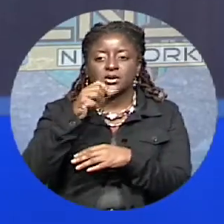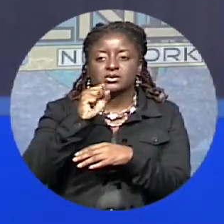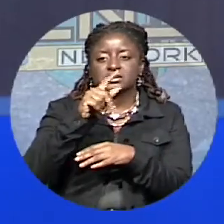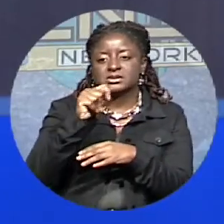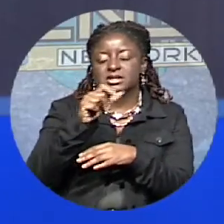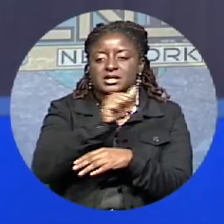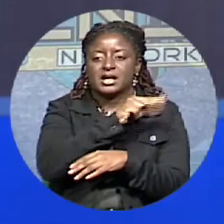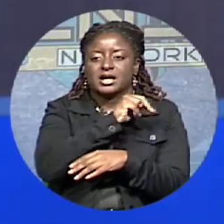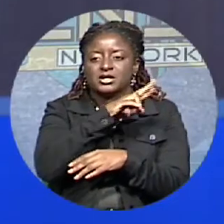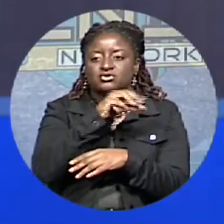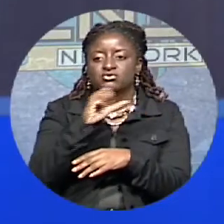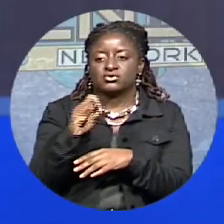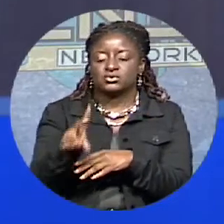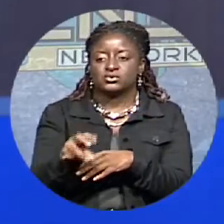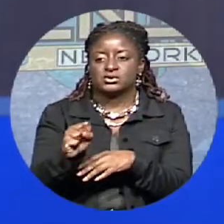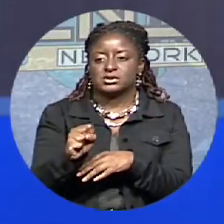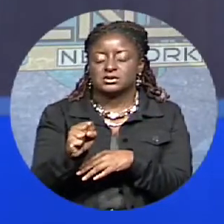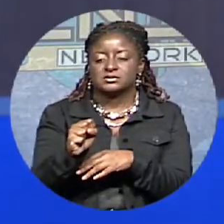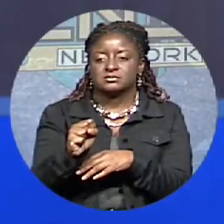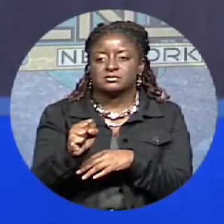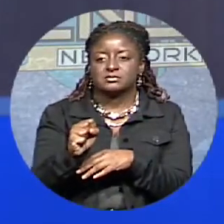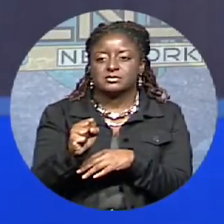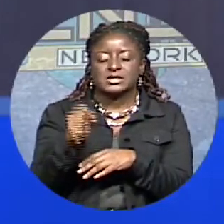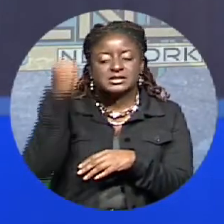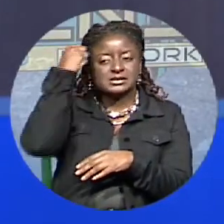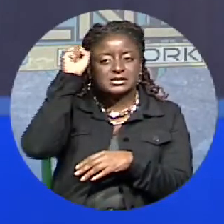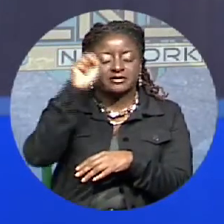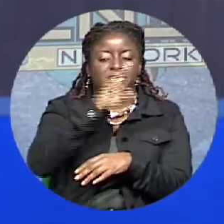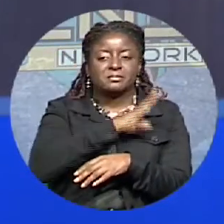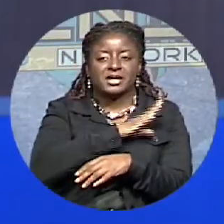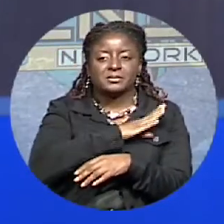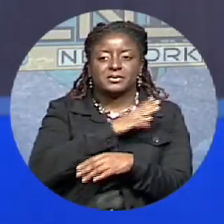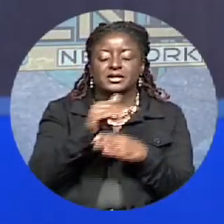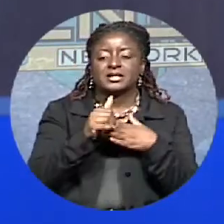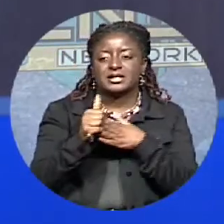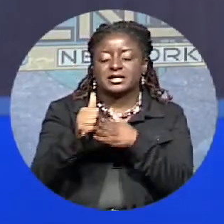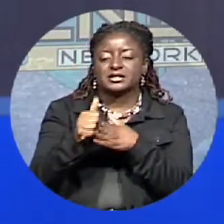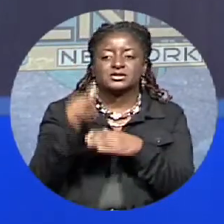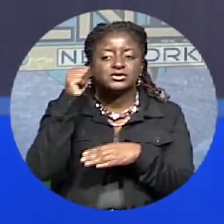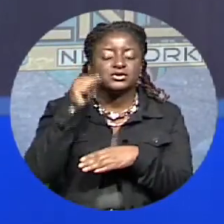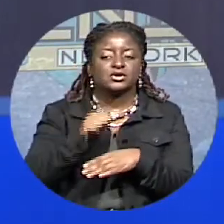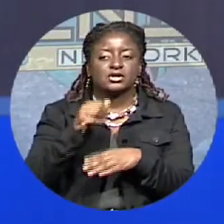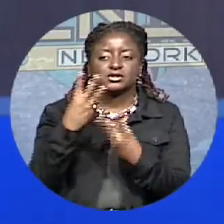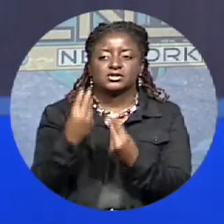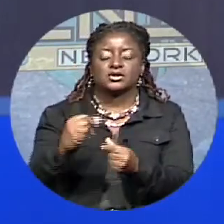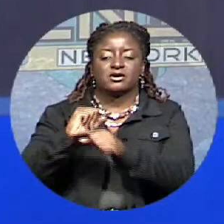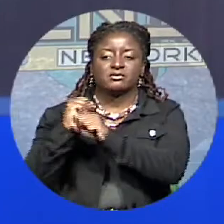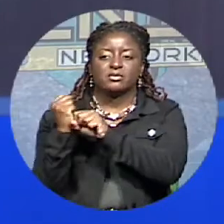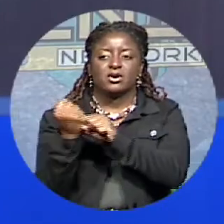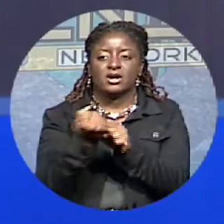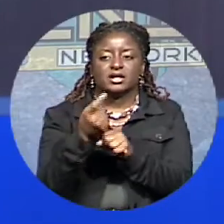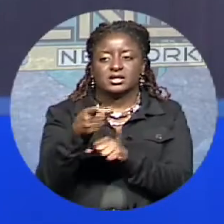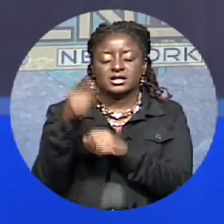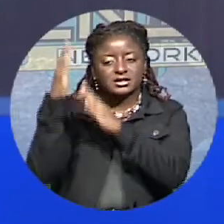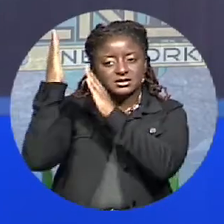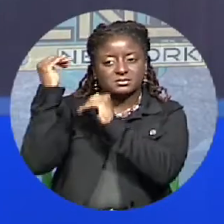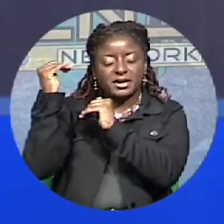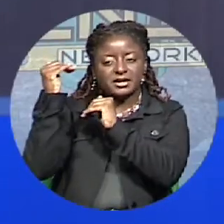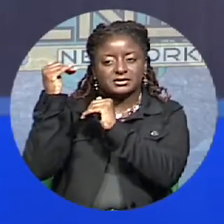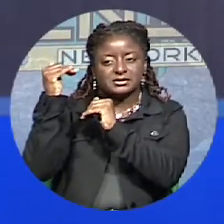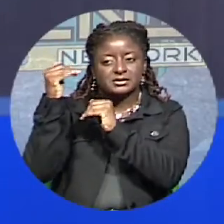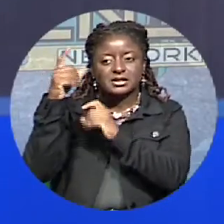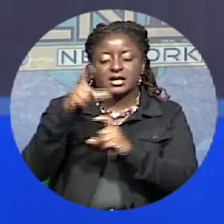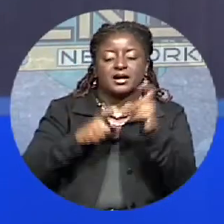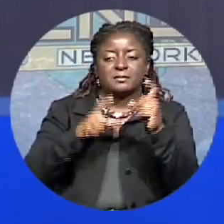of Dreams. Stephen Bishop Beneby heads up the girls softball division, and based on what's happened so far this season, he expects a competitive game between the shippers